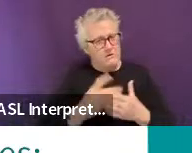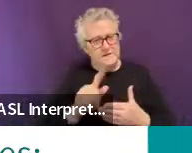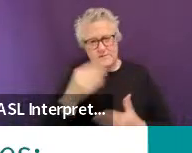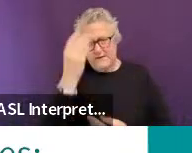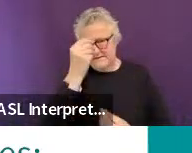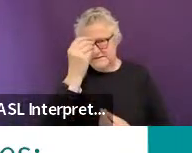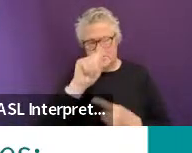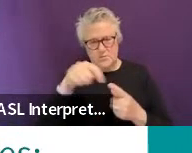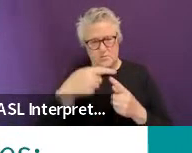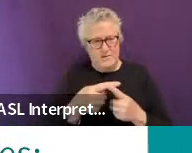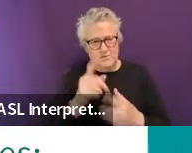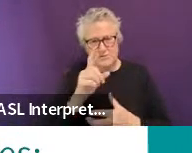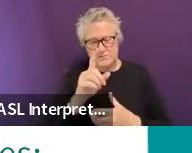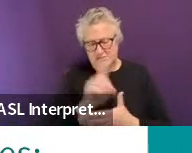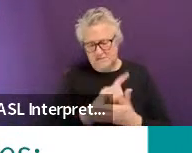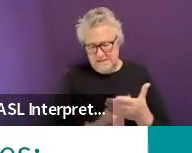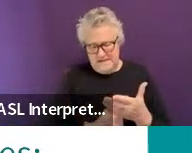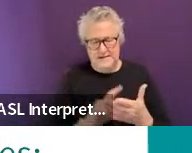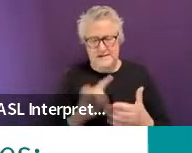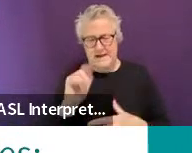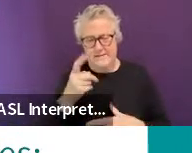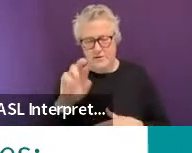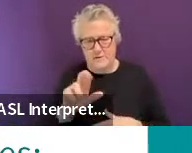our potential IBR solution.